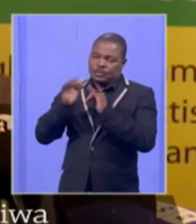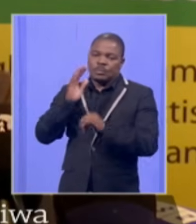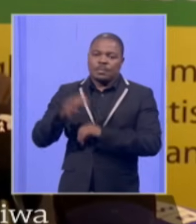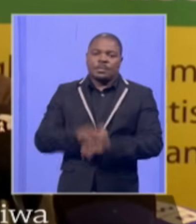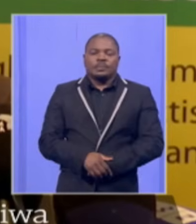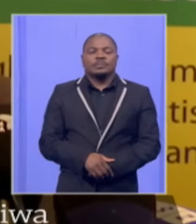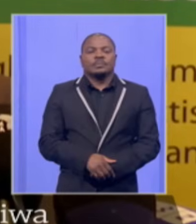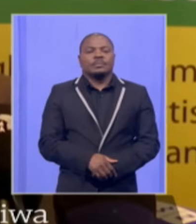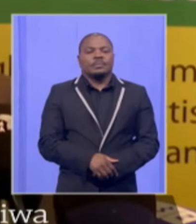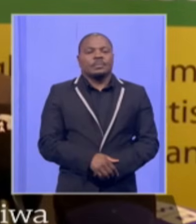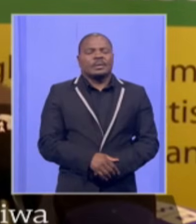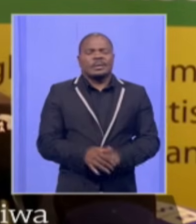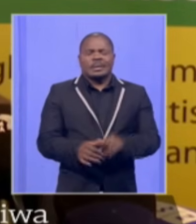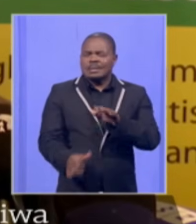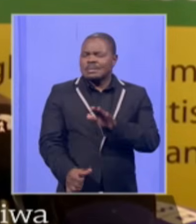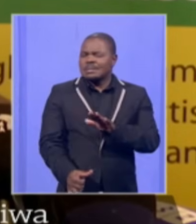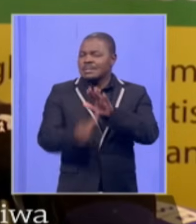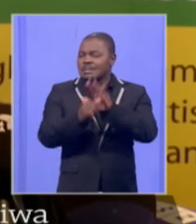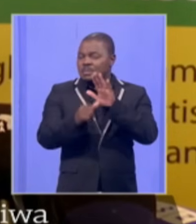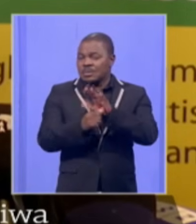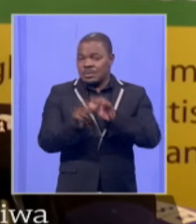important